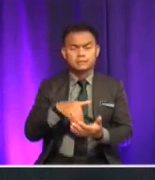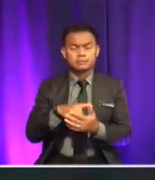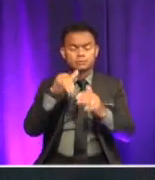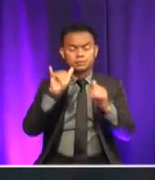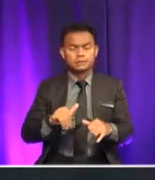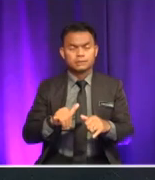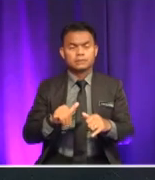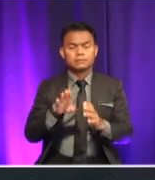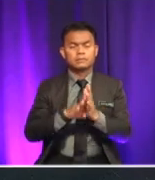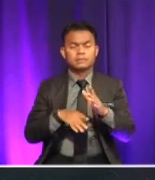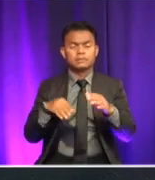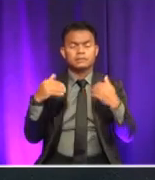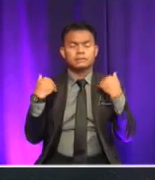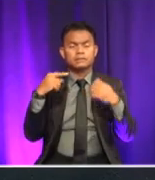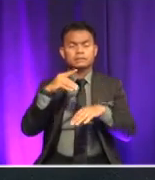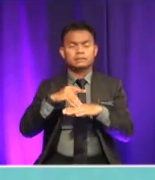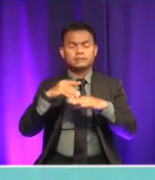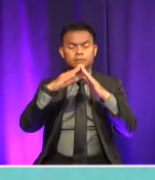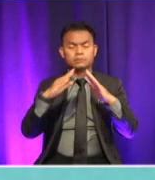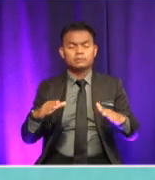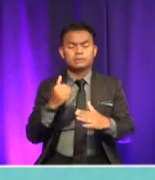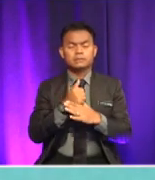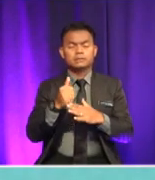this? Give me a thumbs up if you're clear.